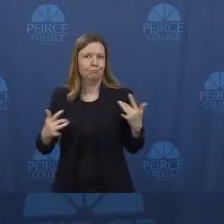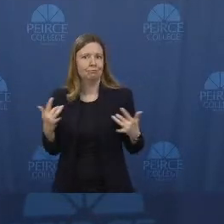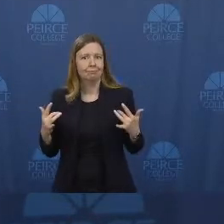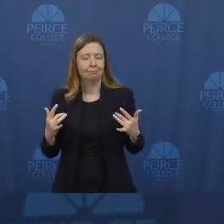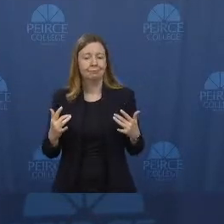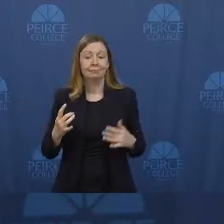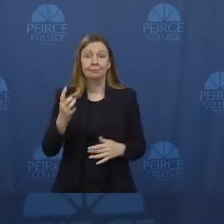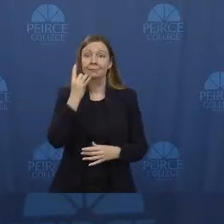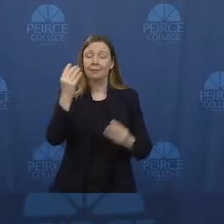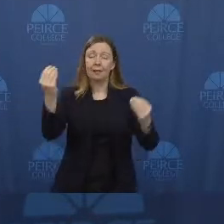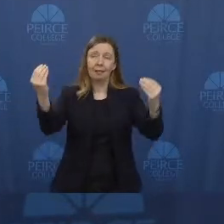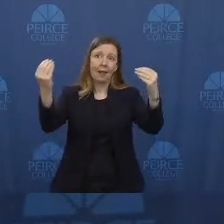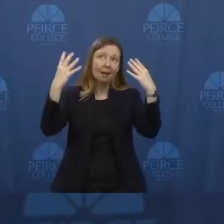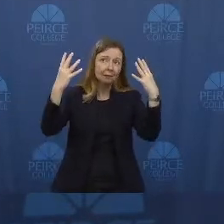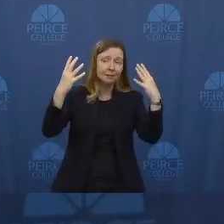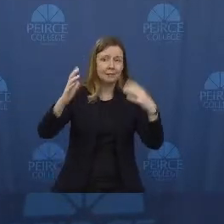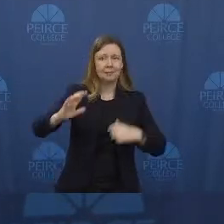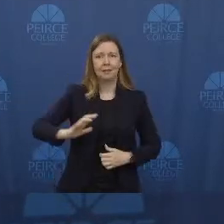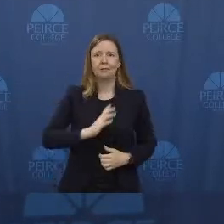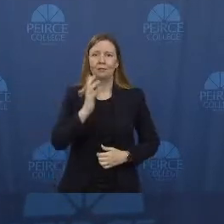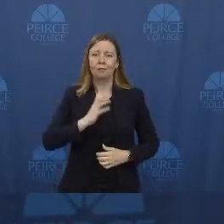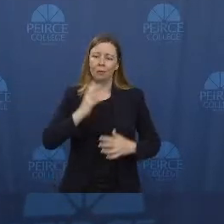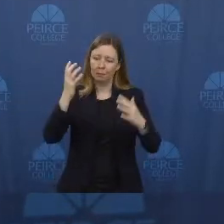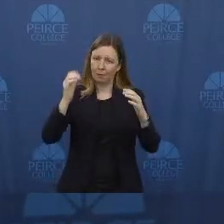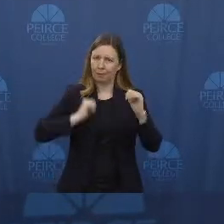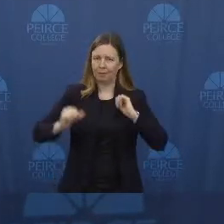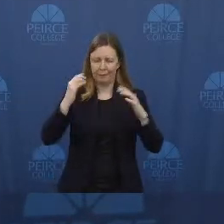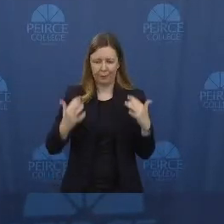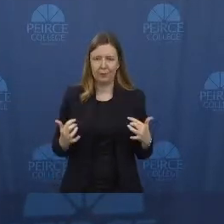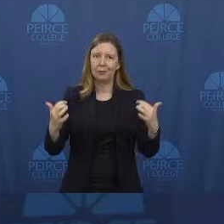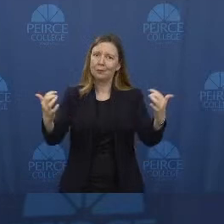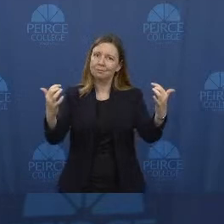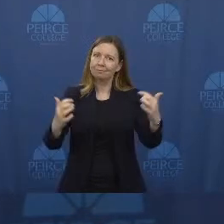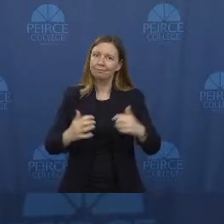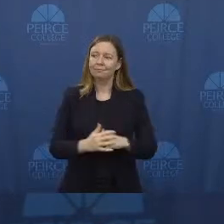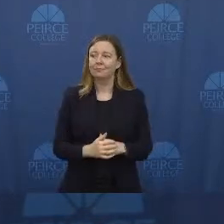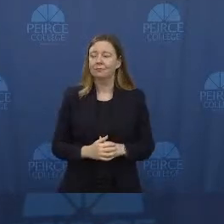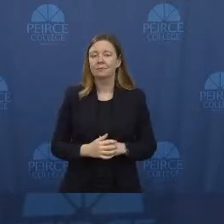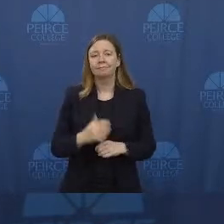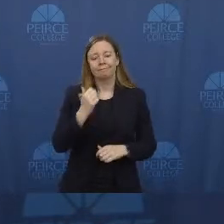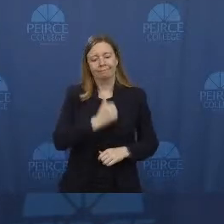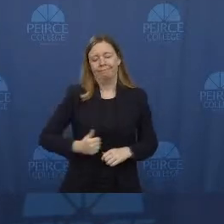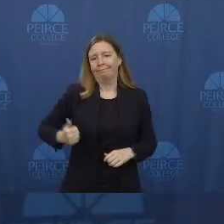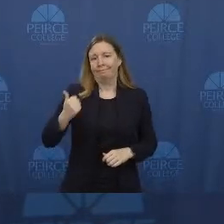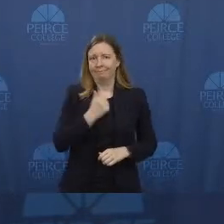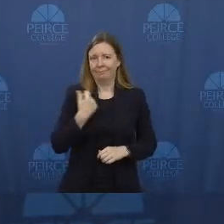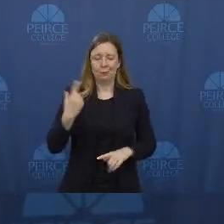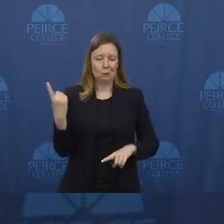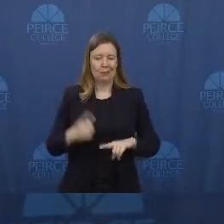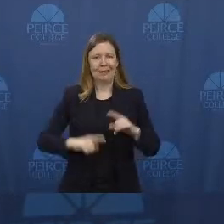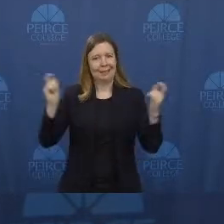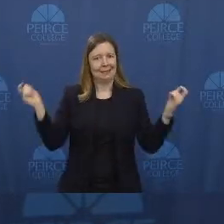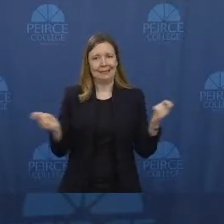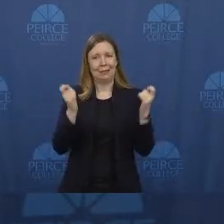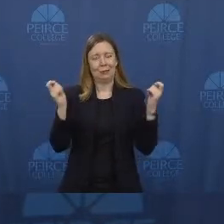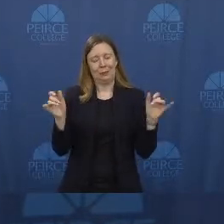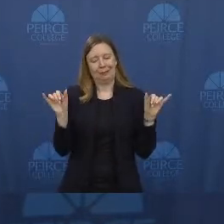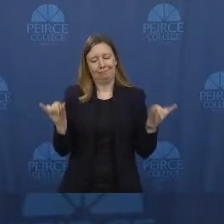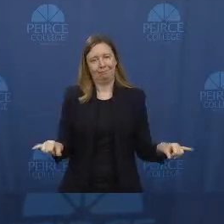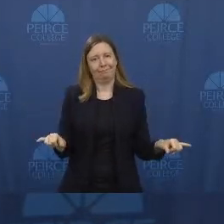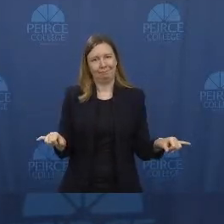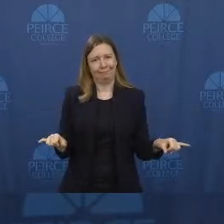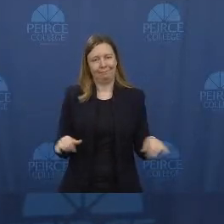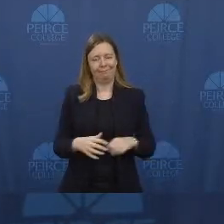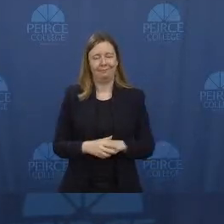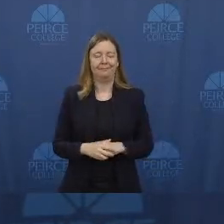the formal ambience of the theater. I regret that we are not able to celebrate that way